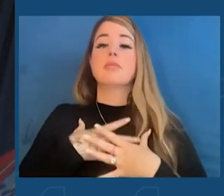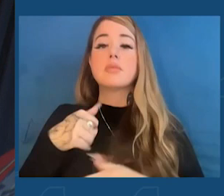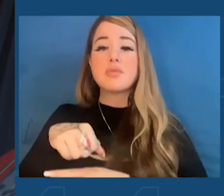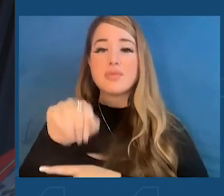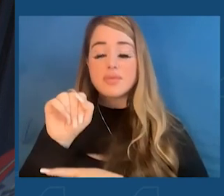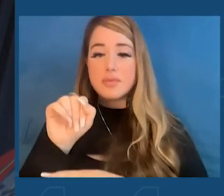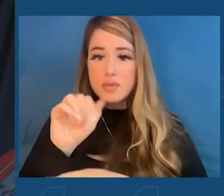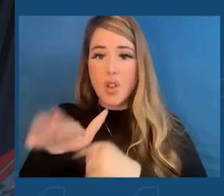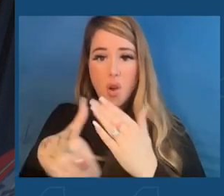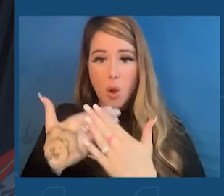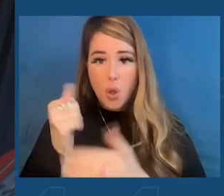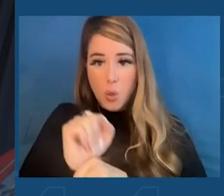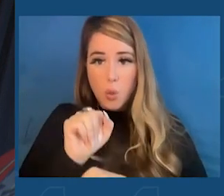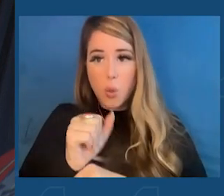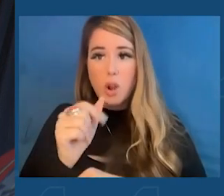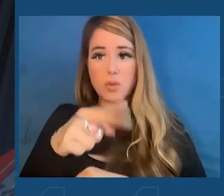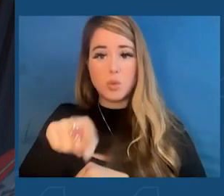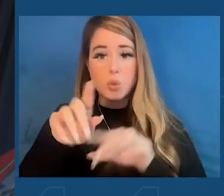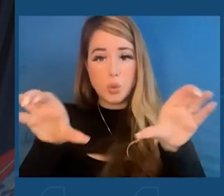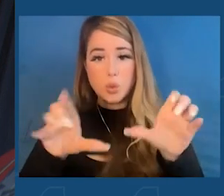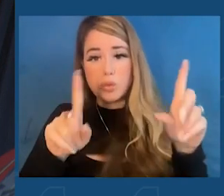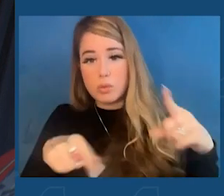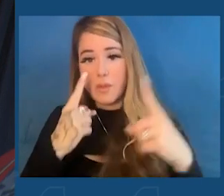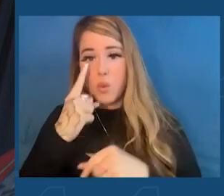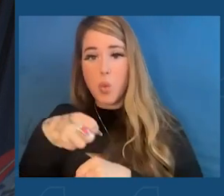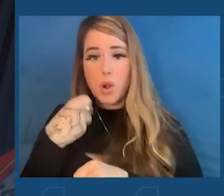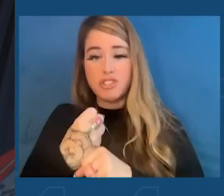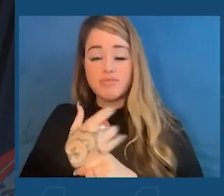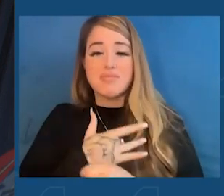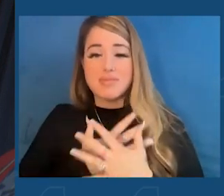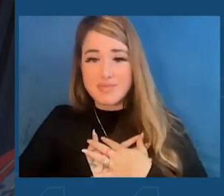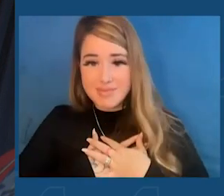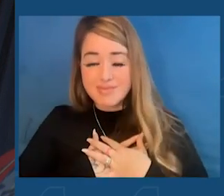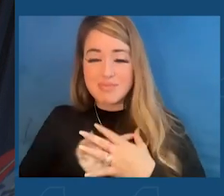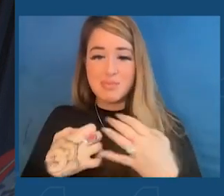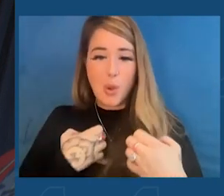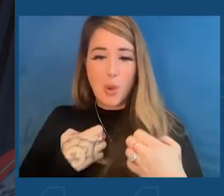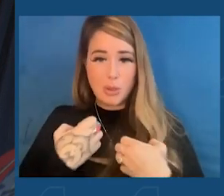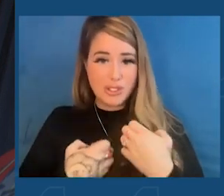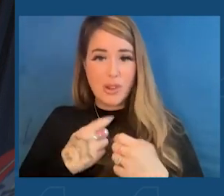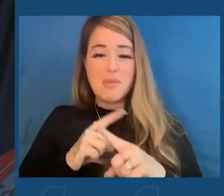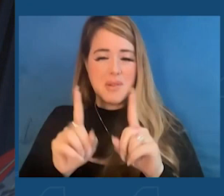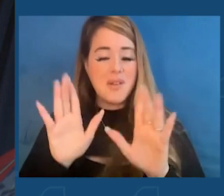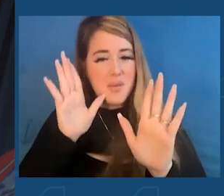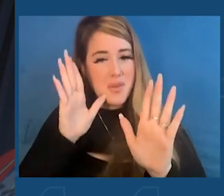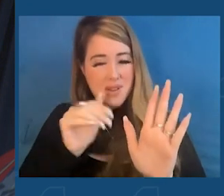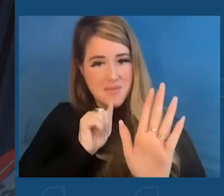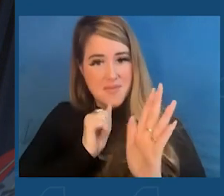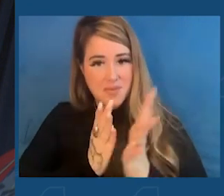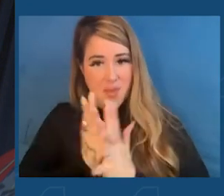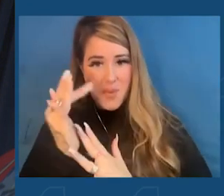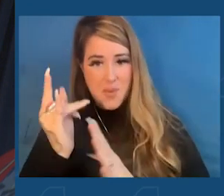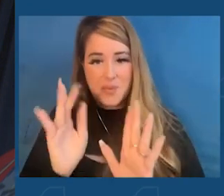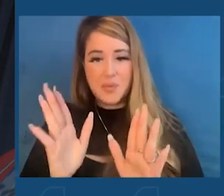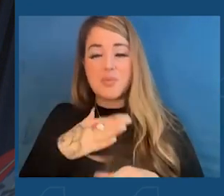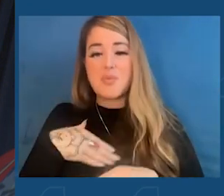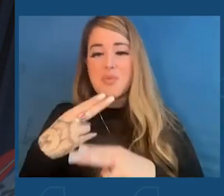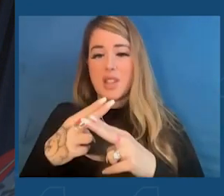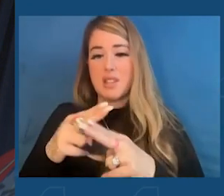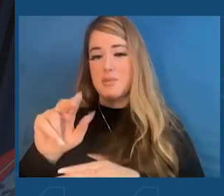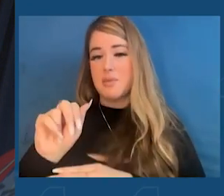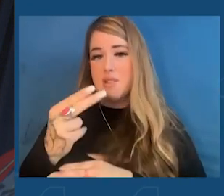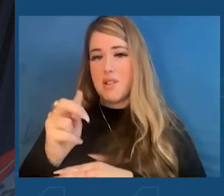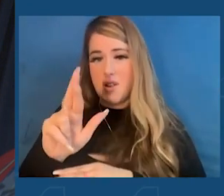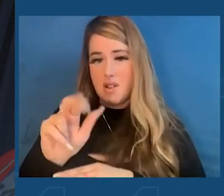the work so many of you have done for the past year. So I'm a little emotional, but I will get through this. My name is Niharika